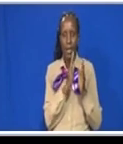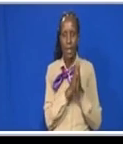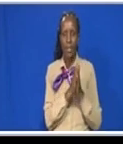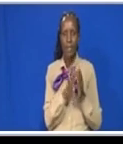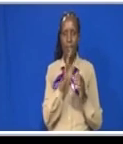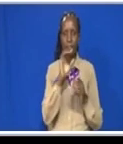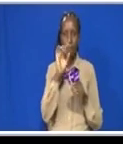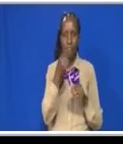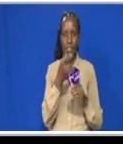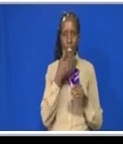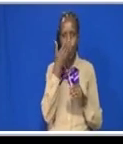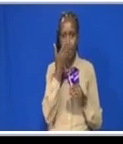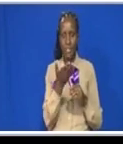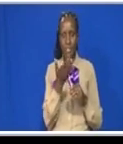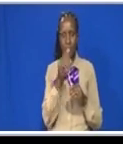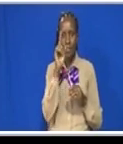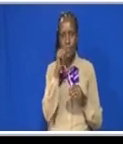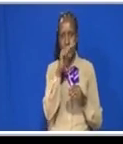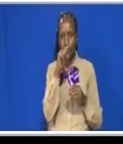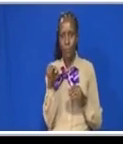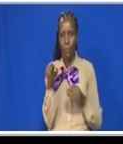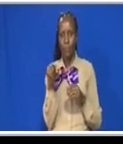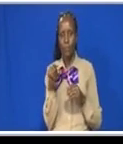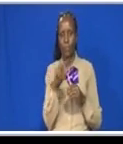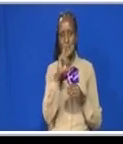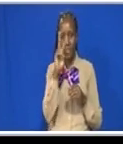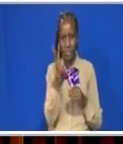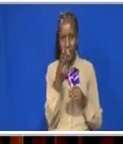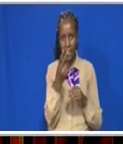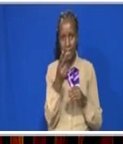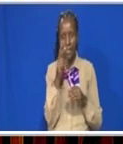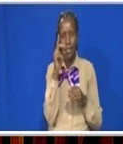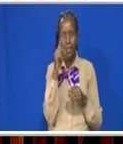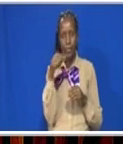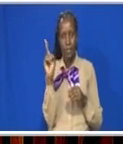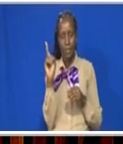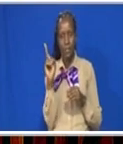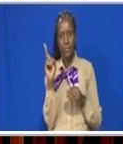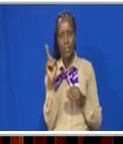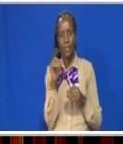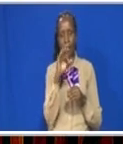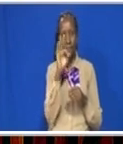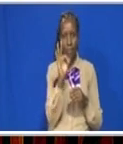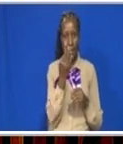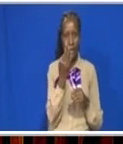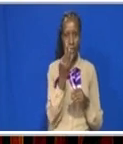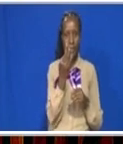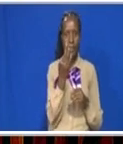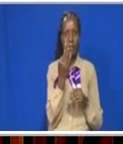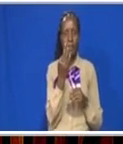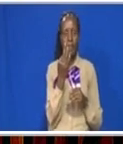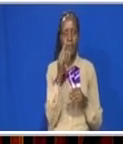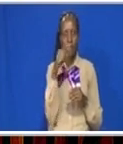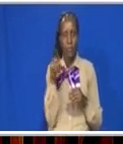your first answer is wrong, the second answer is correct, the third answer